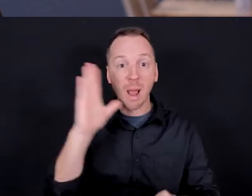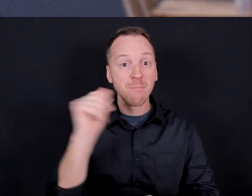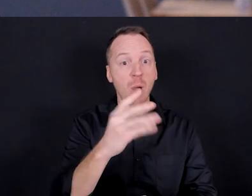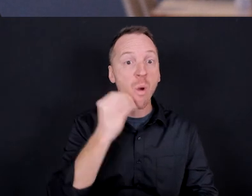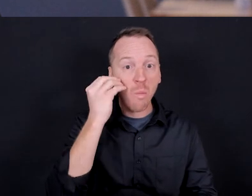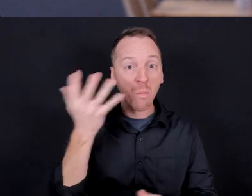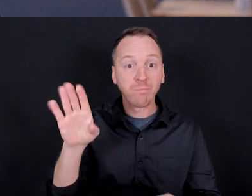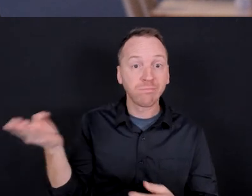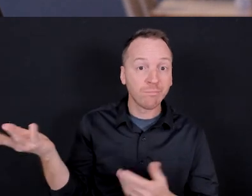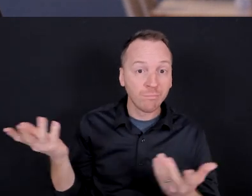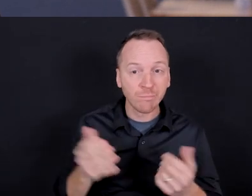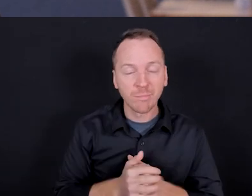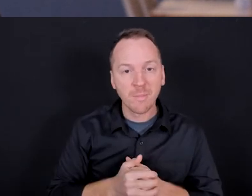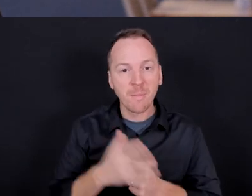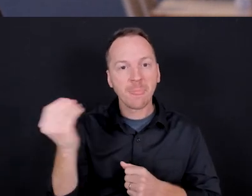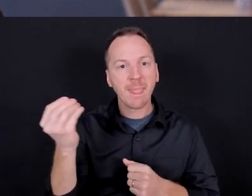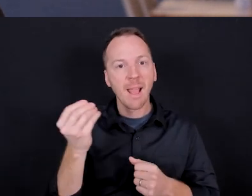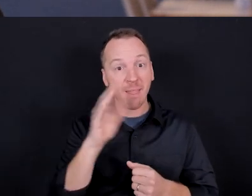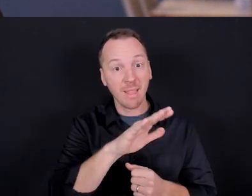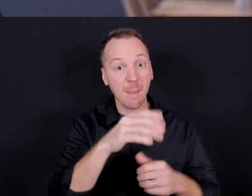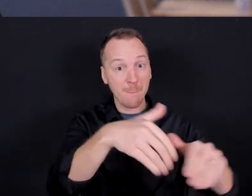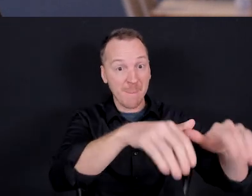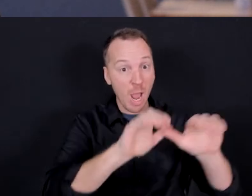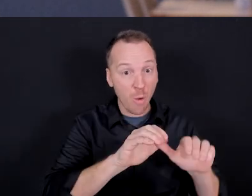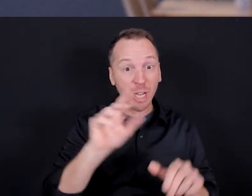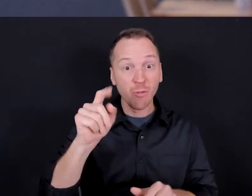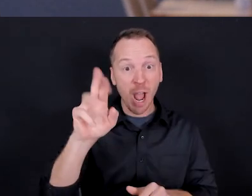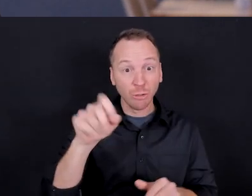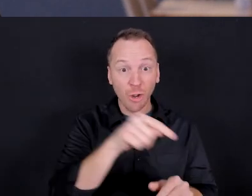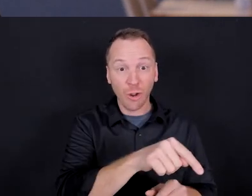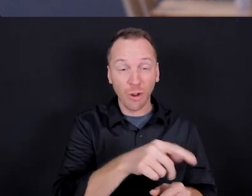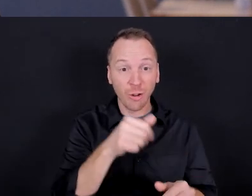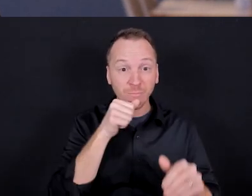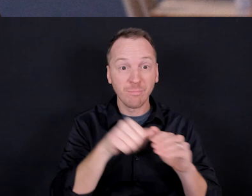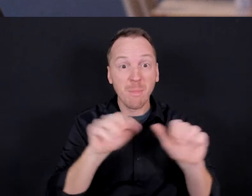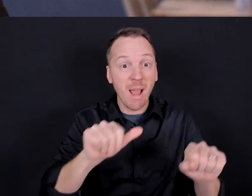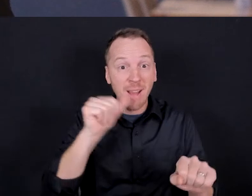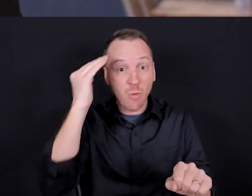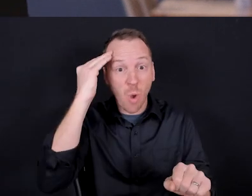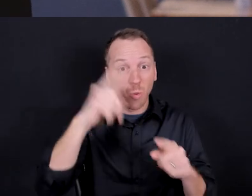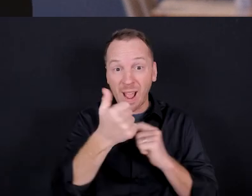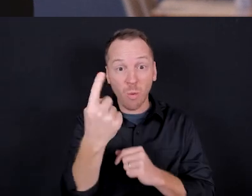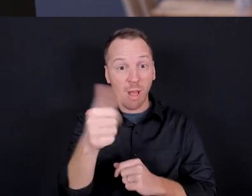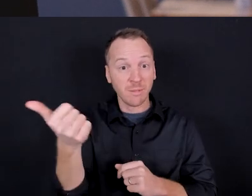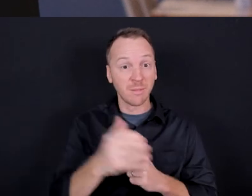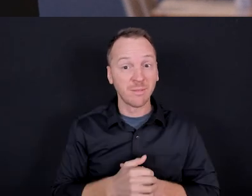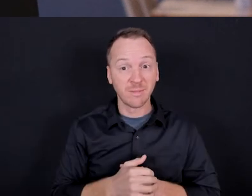home. And his buried treasure's location might not have been known to anyone